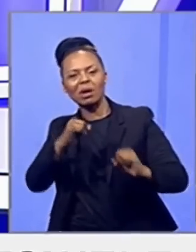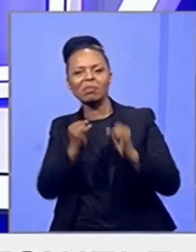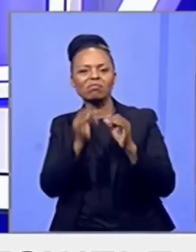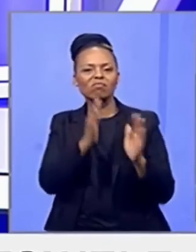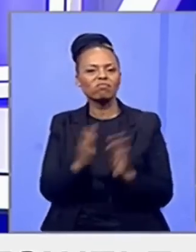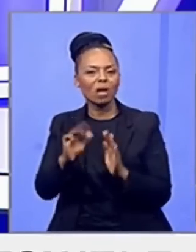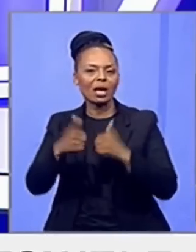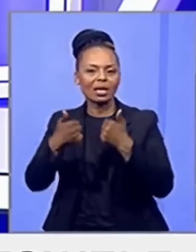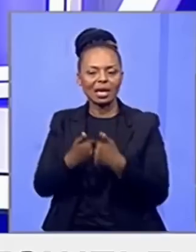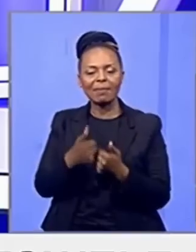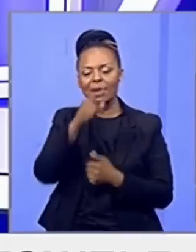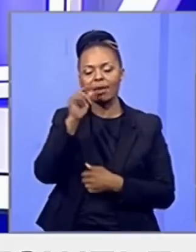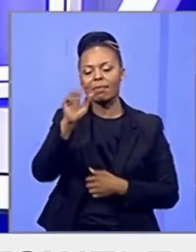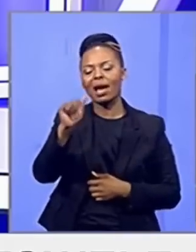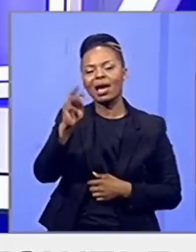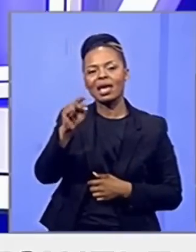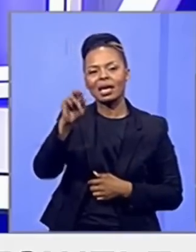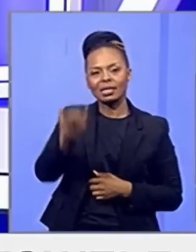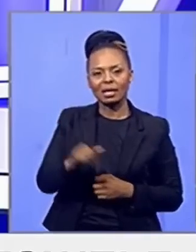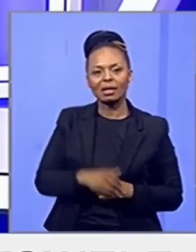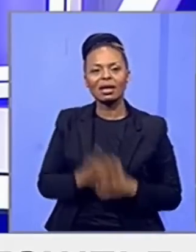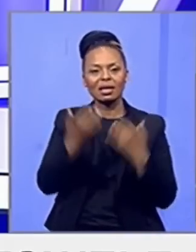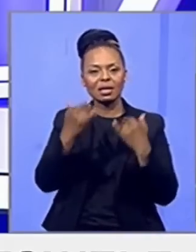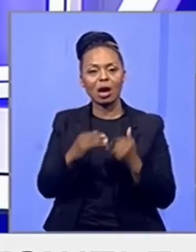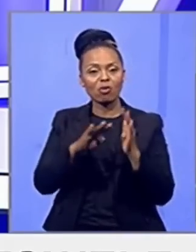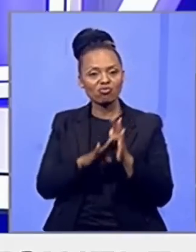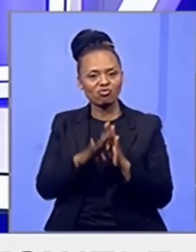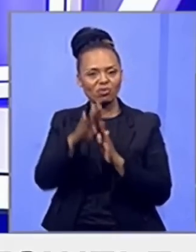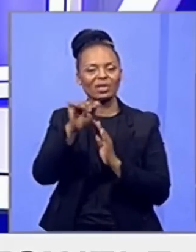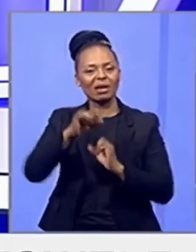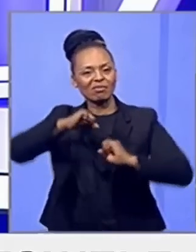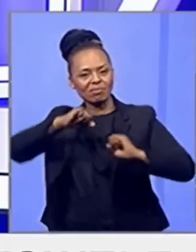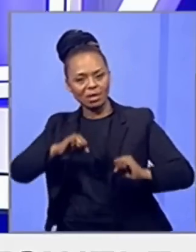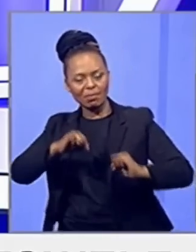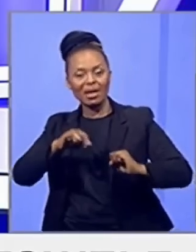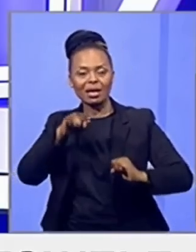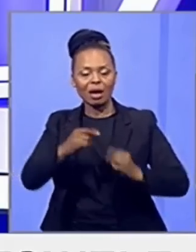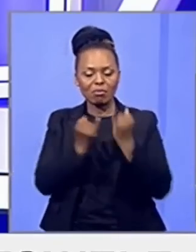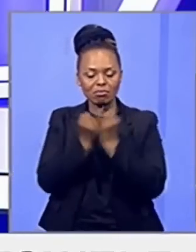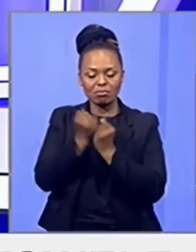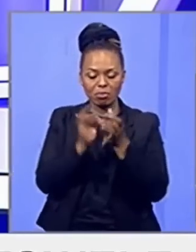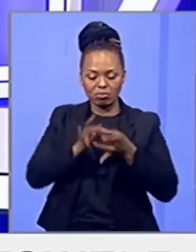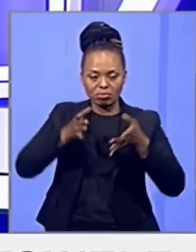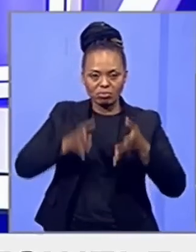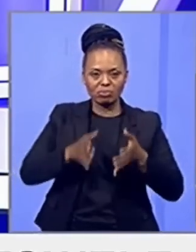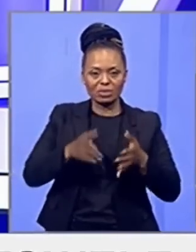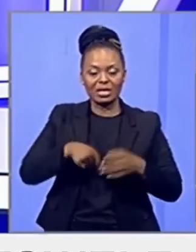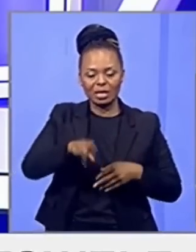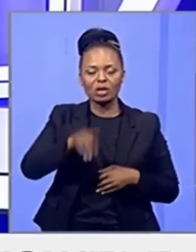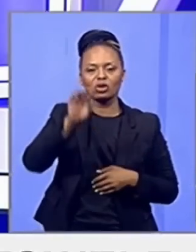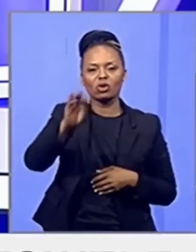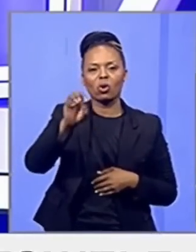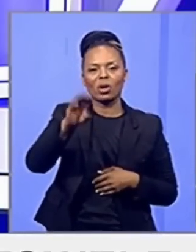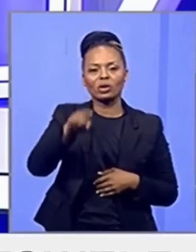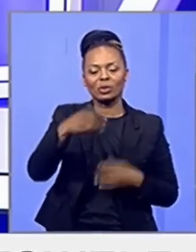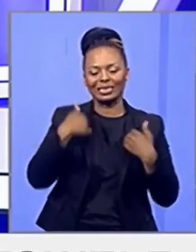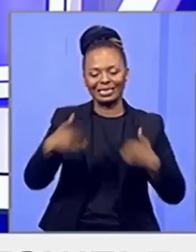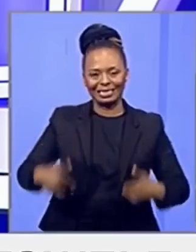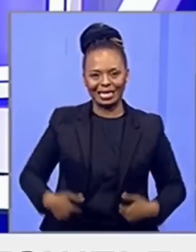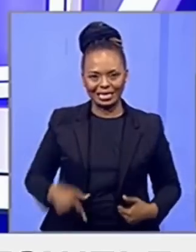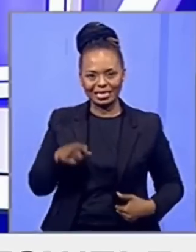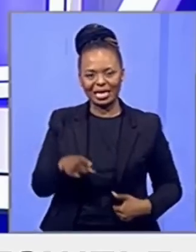Matete. Xaba Promotions ya Matete e tla ba monggae wa tournamente ya ntwa ya matswele ka Soweto ka